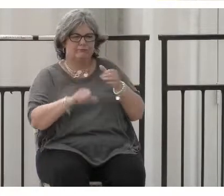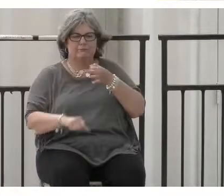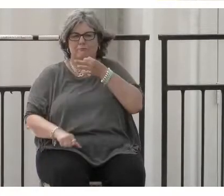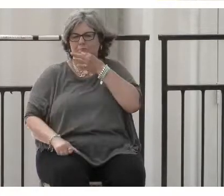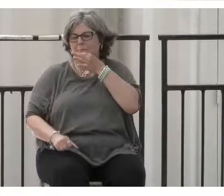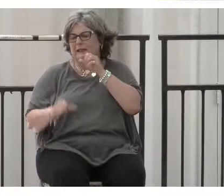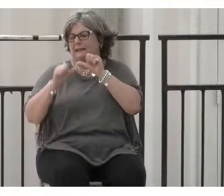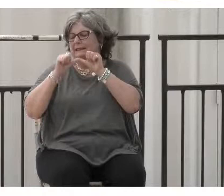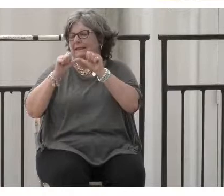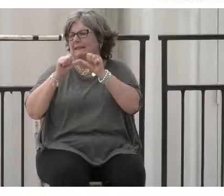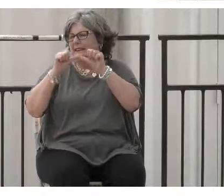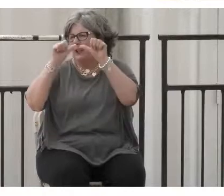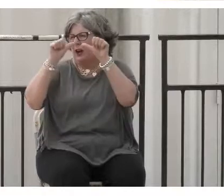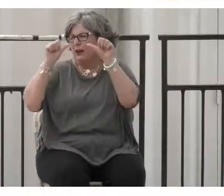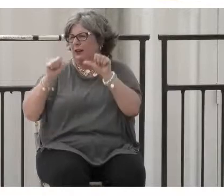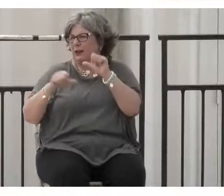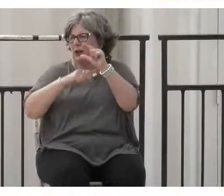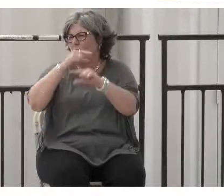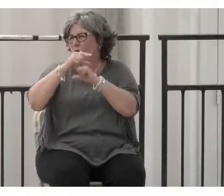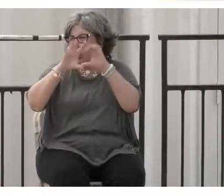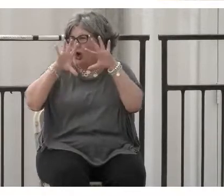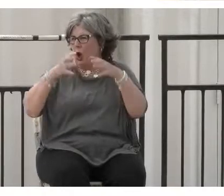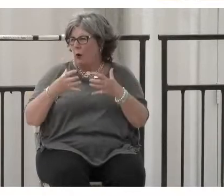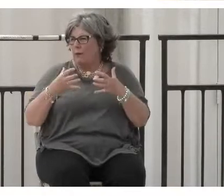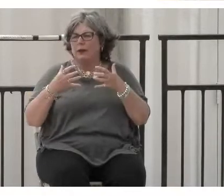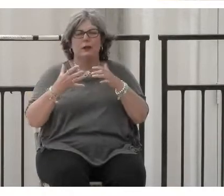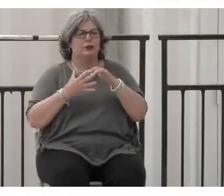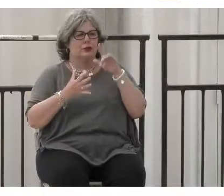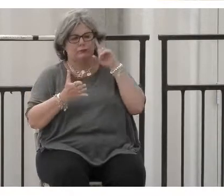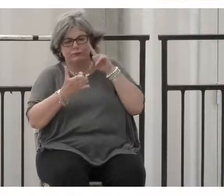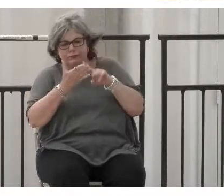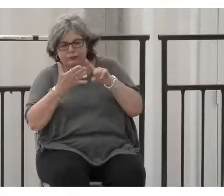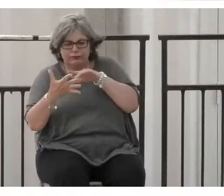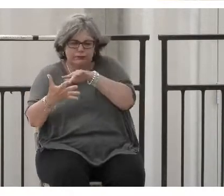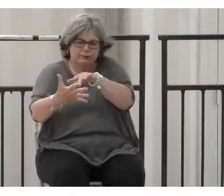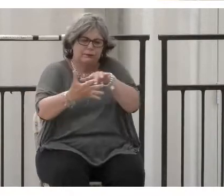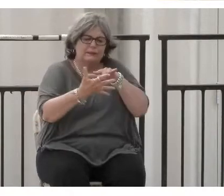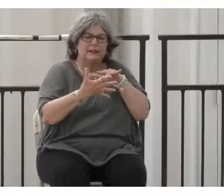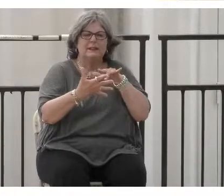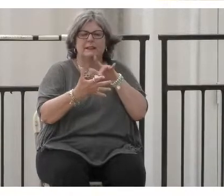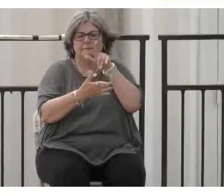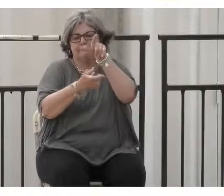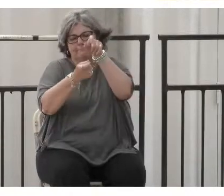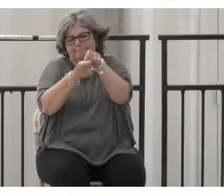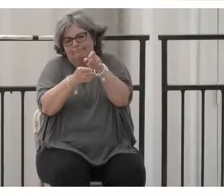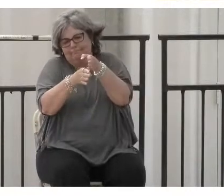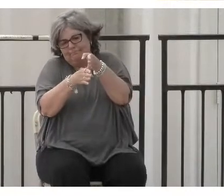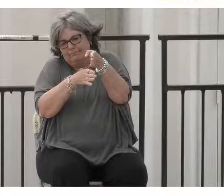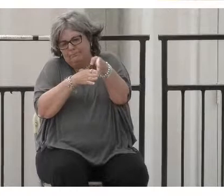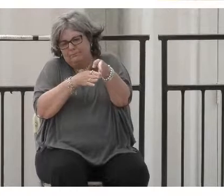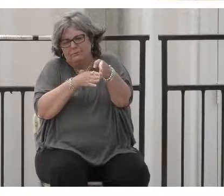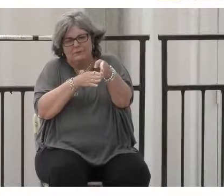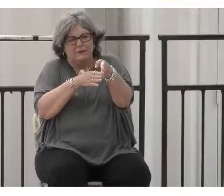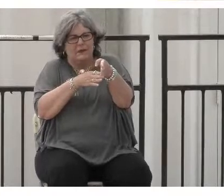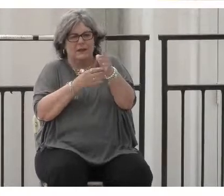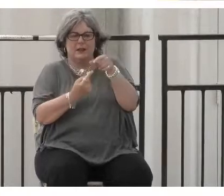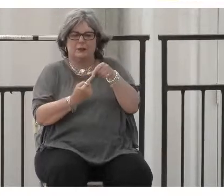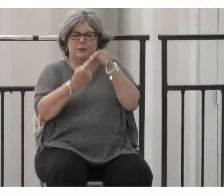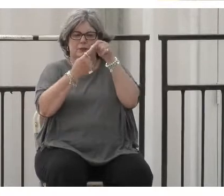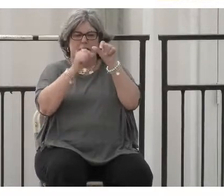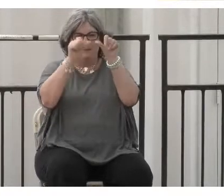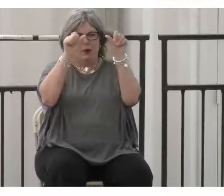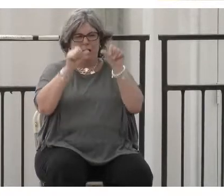in sustainable architecture globally. She has extensively studied specifically the Arish palm frond